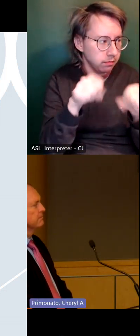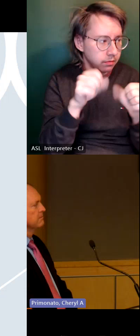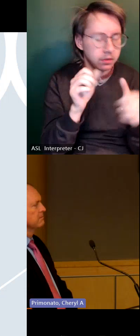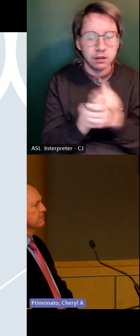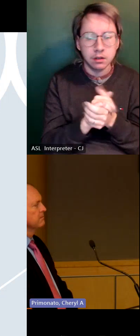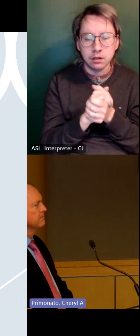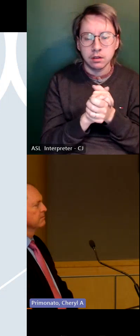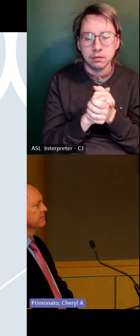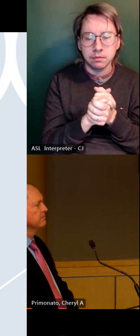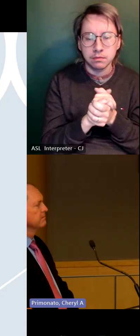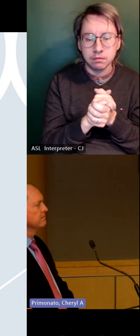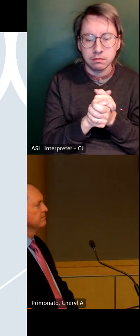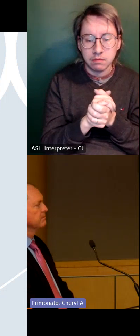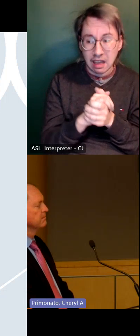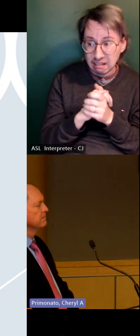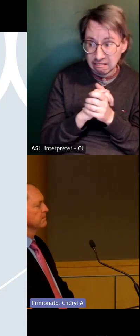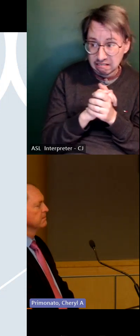Is there a second?